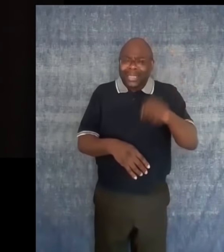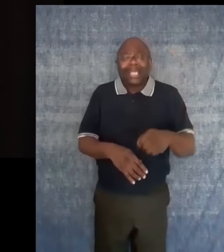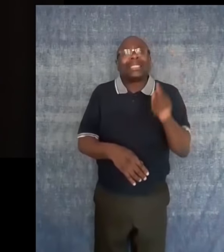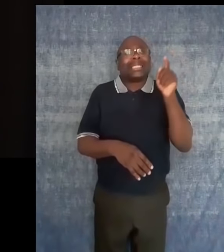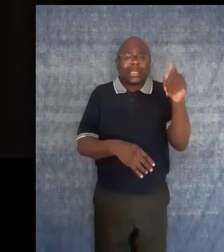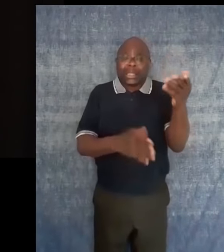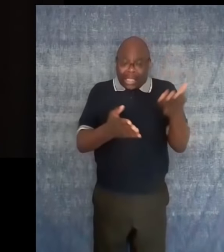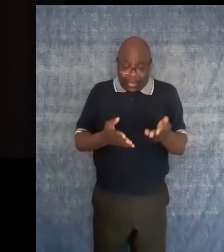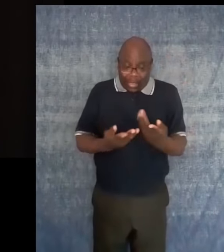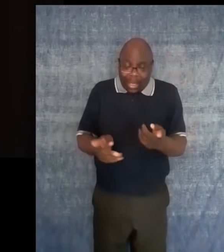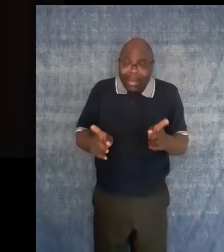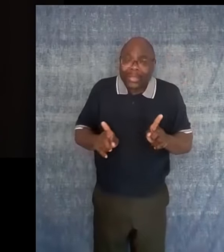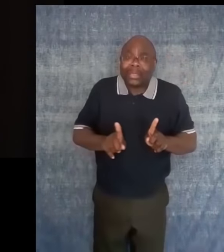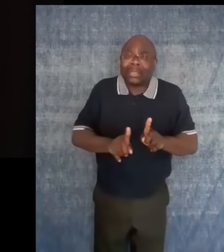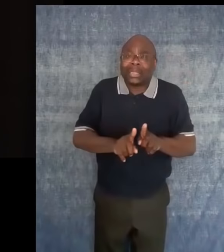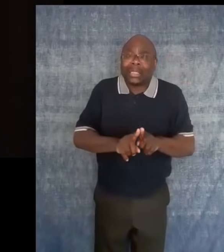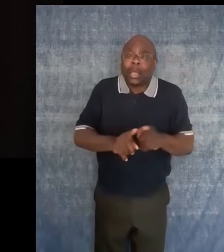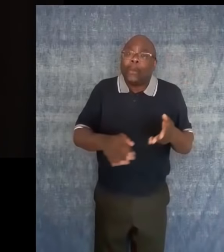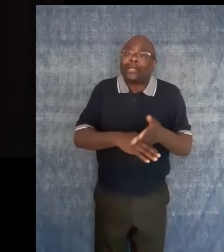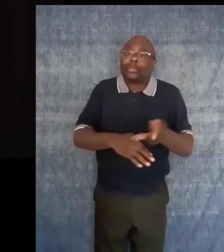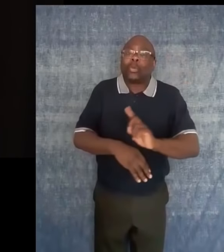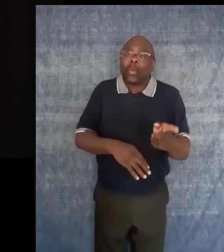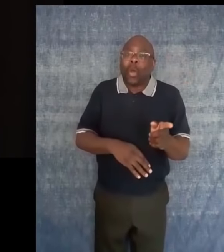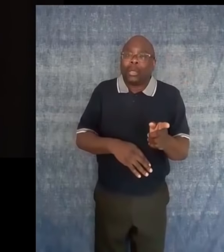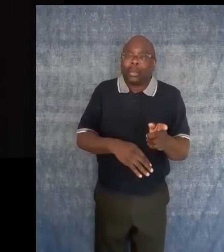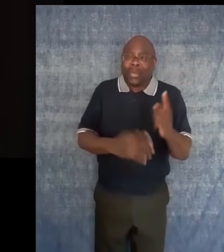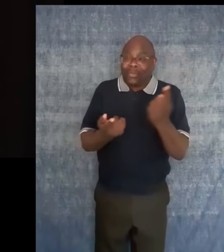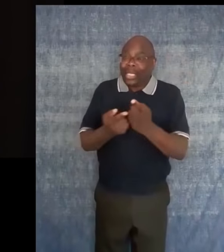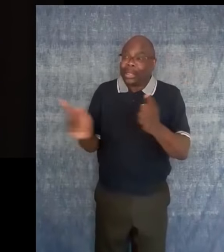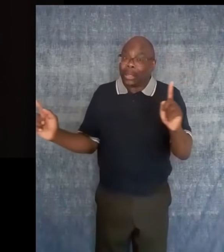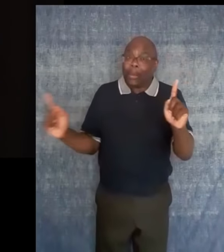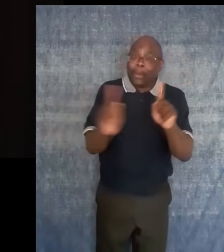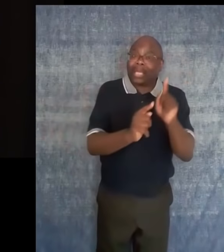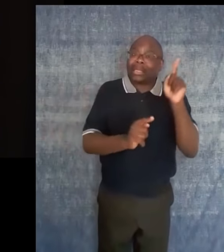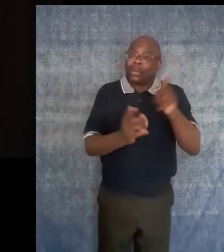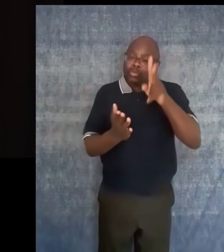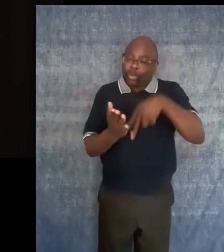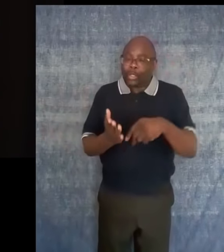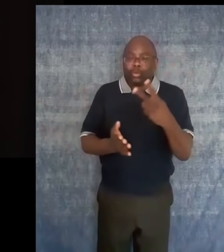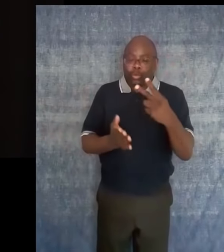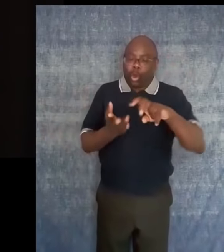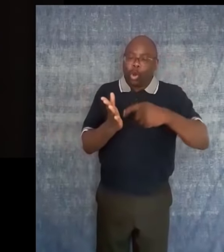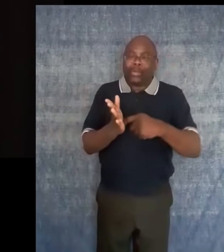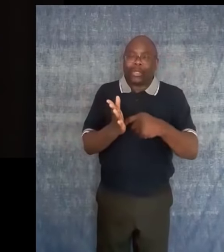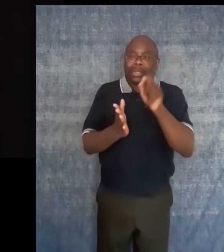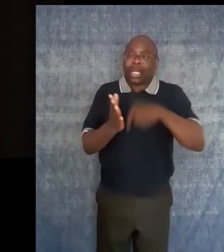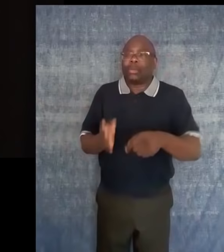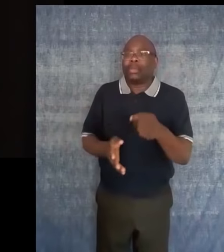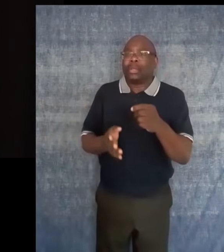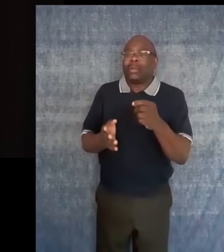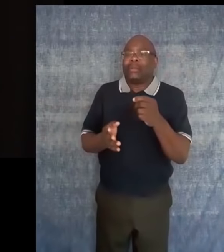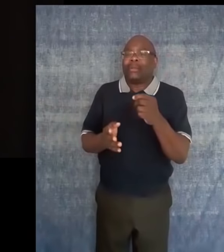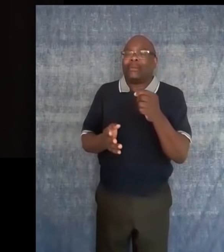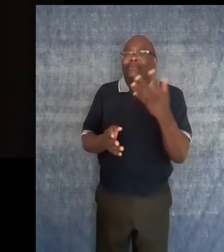God has given to us the ministry of reconciliation. Let me read to you 2 Corinthians 5, verse 18